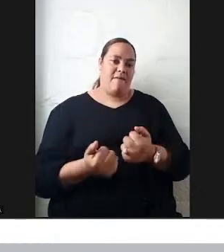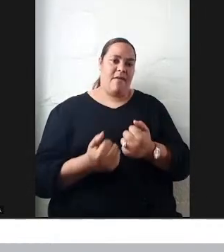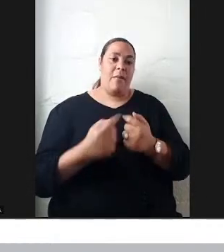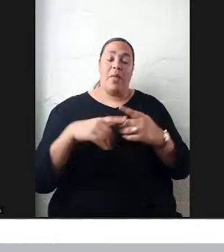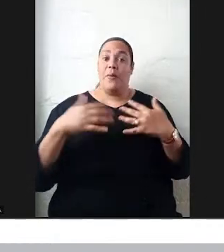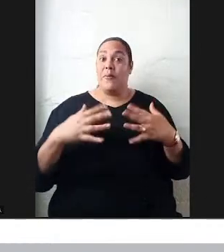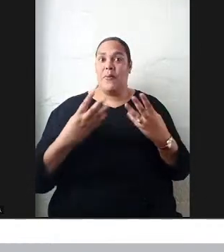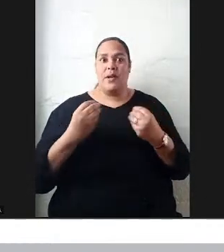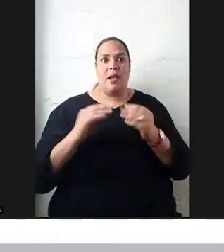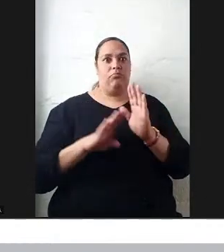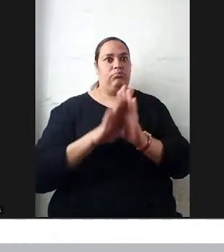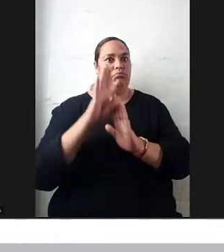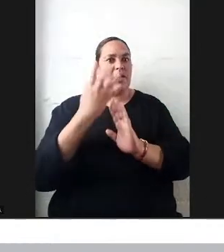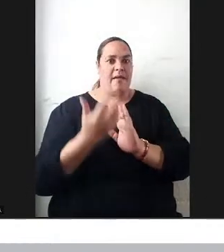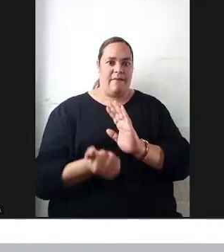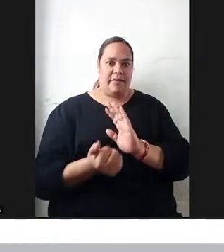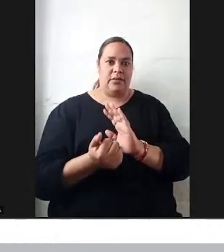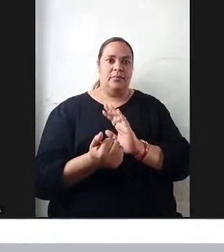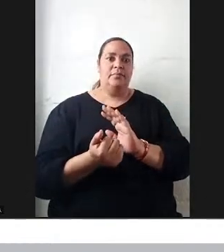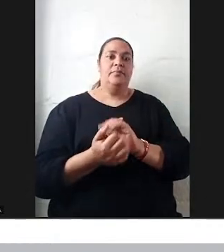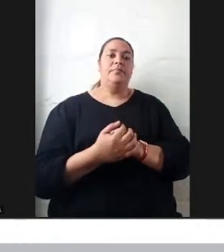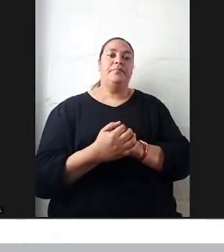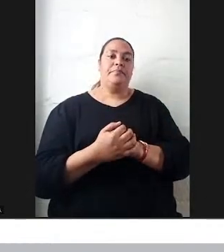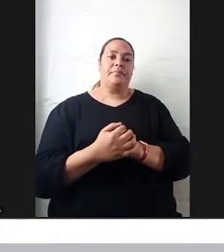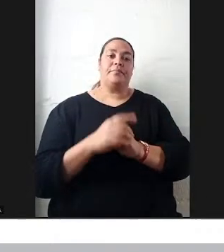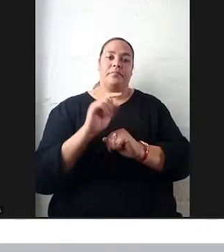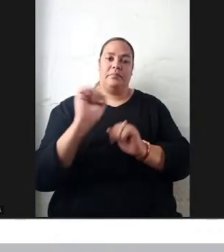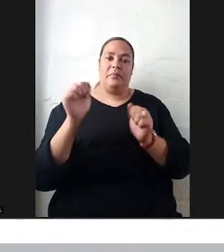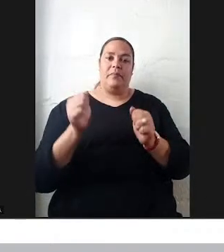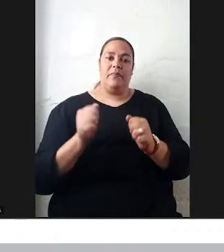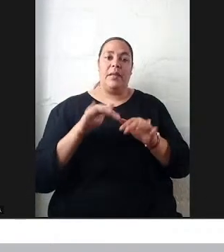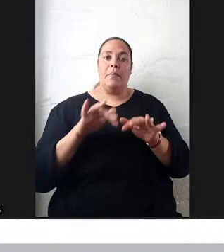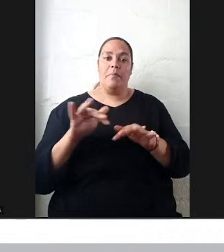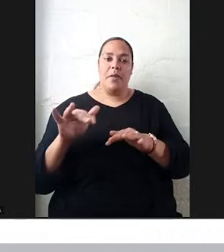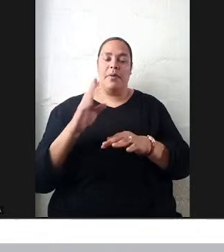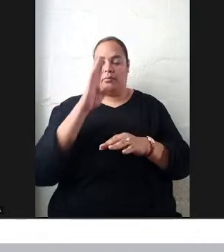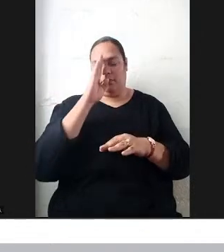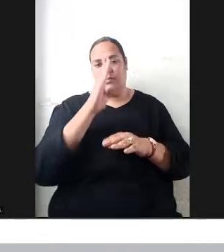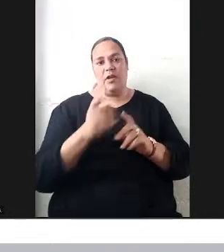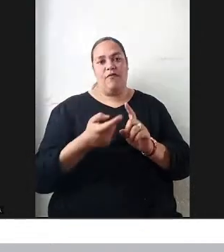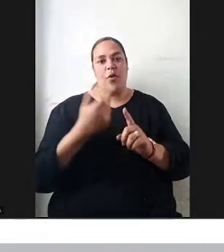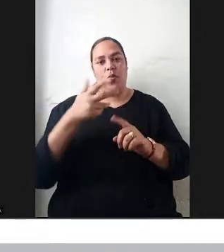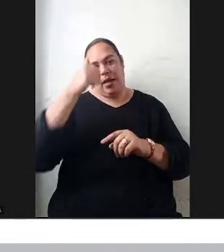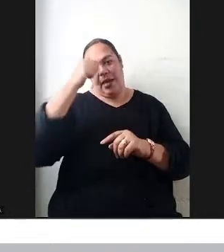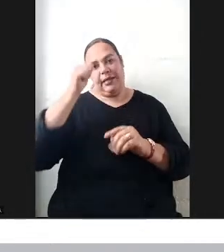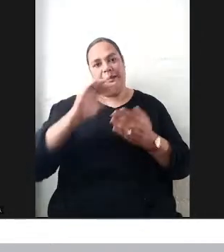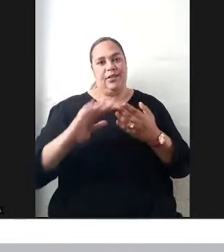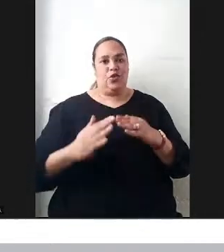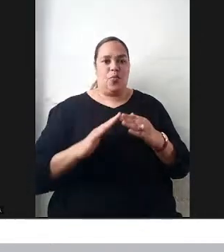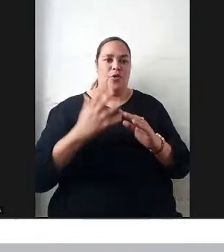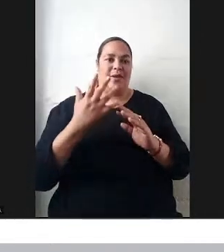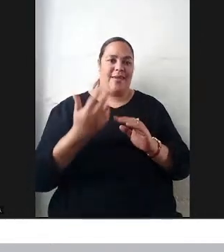whom the employed people were directly from the Atlantis community.